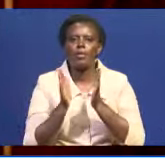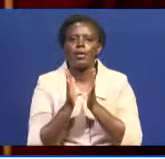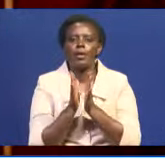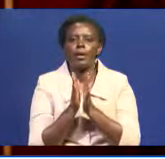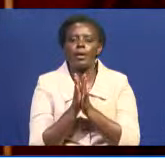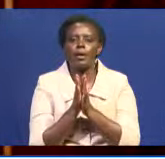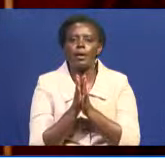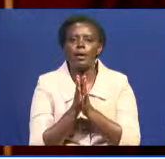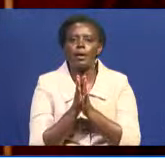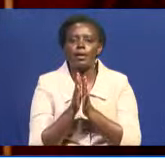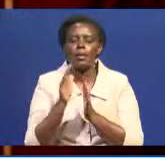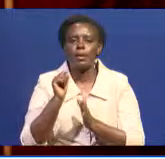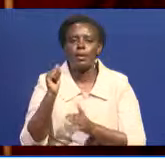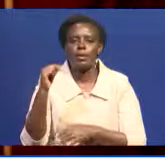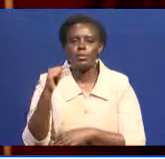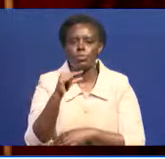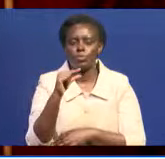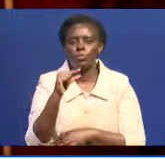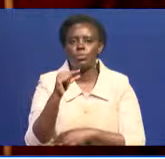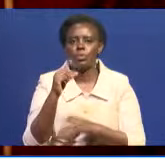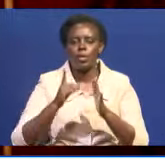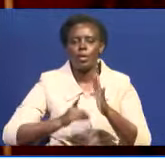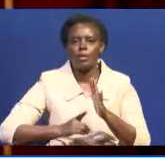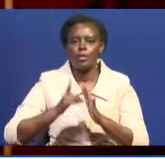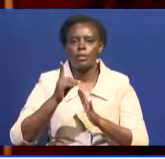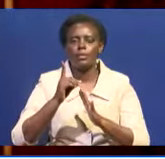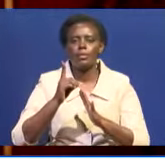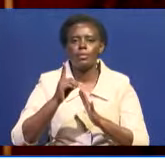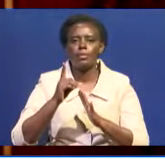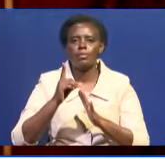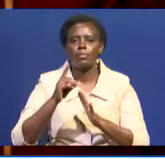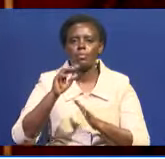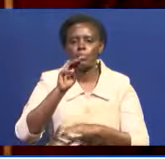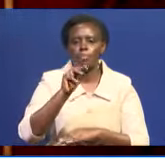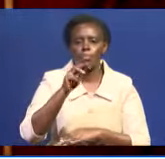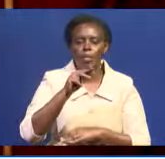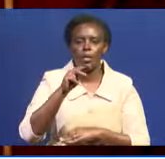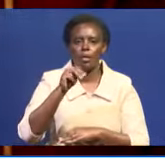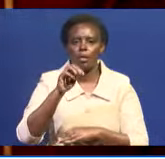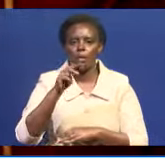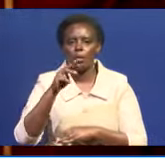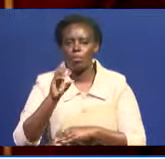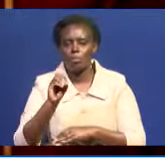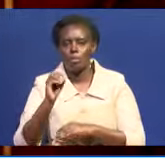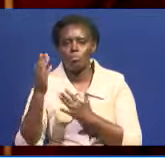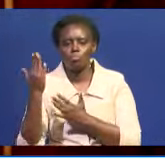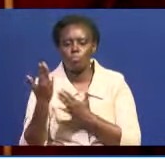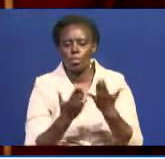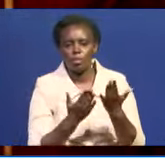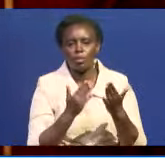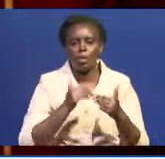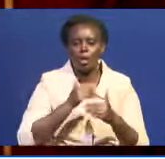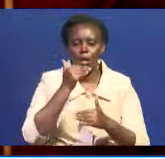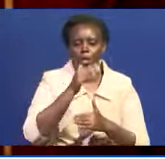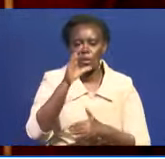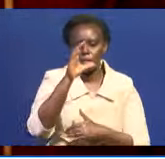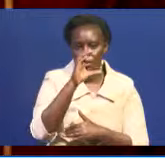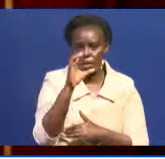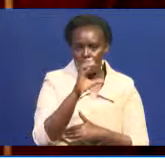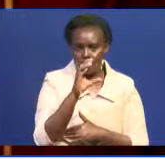and the Attorney General, have developed a cabinet memo to be presented to the next